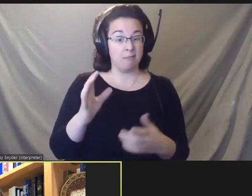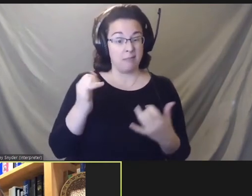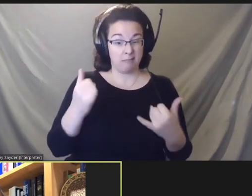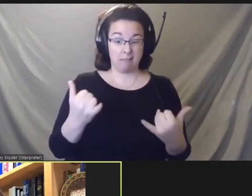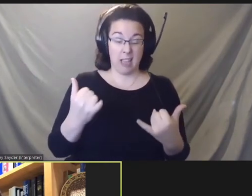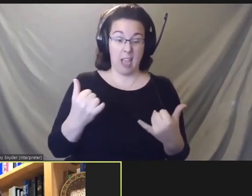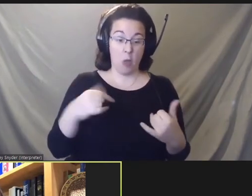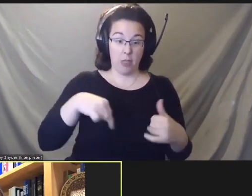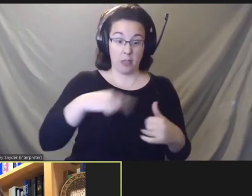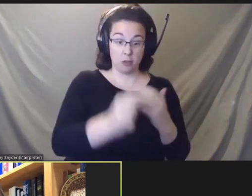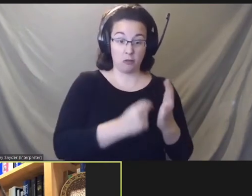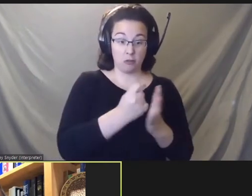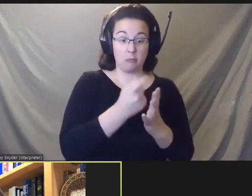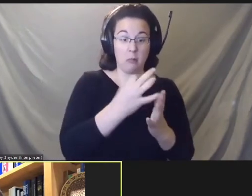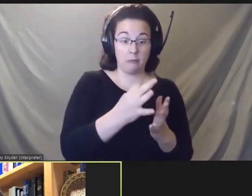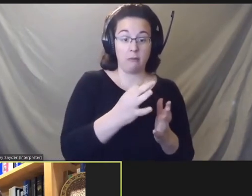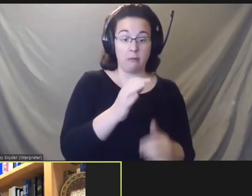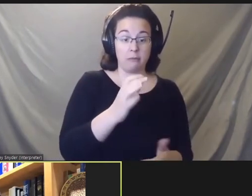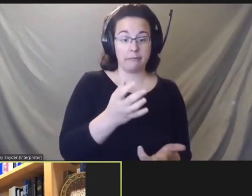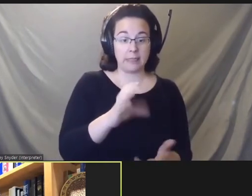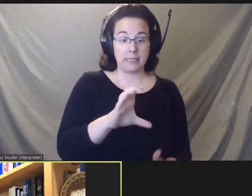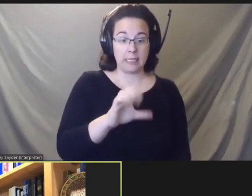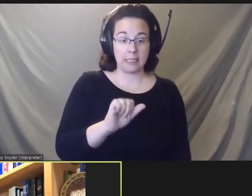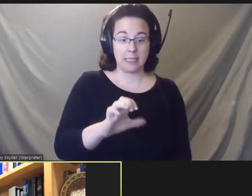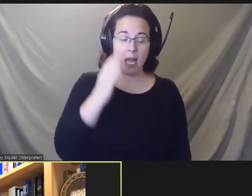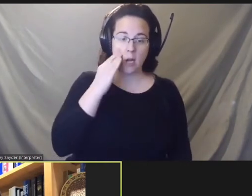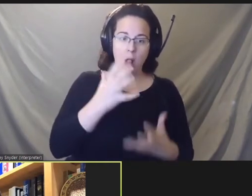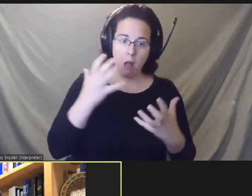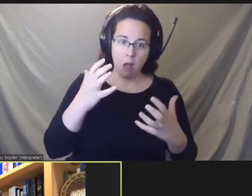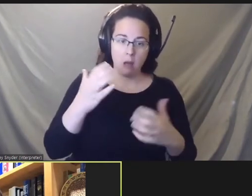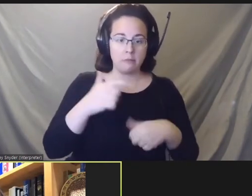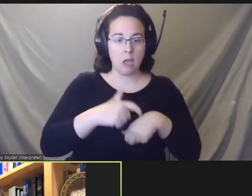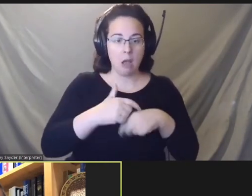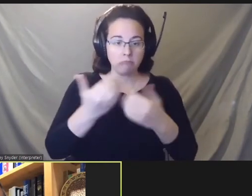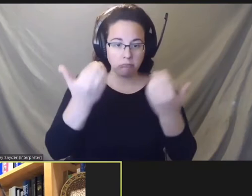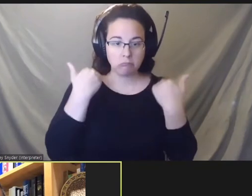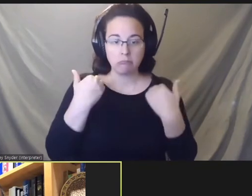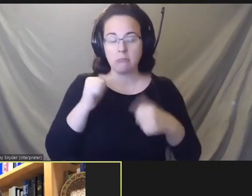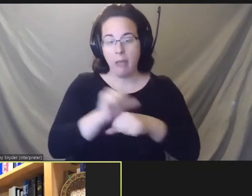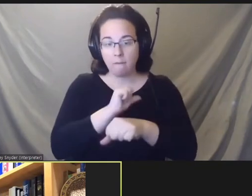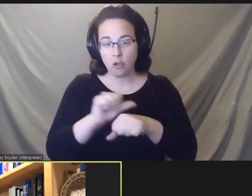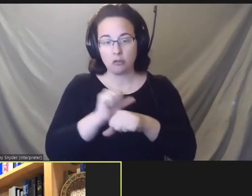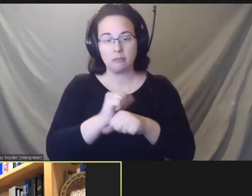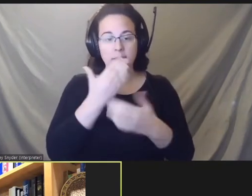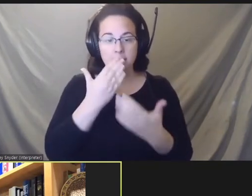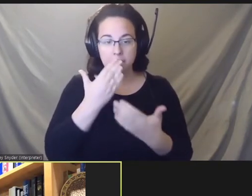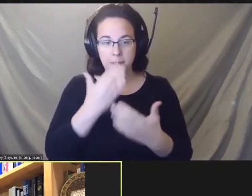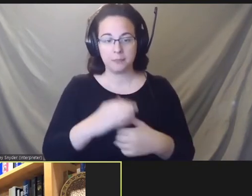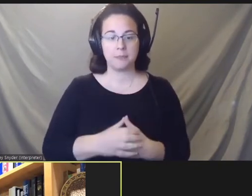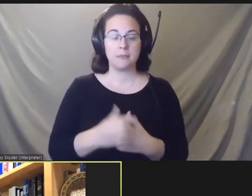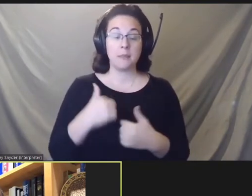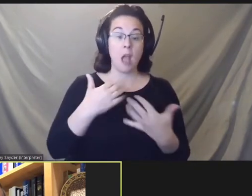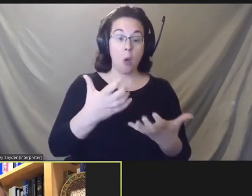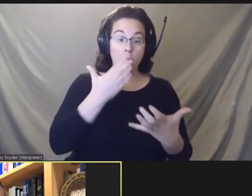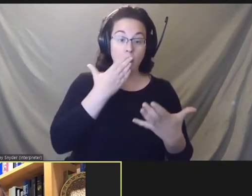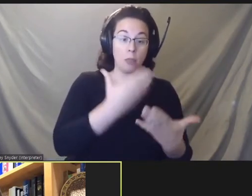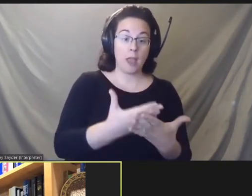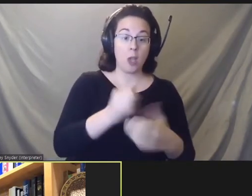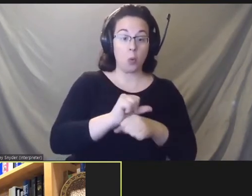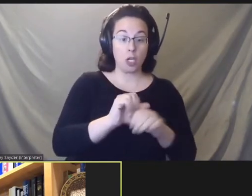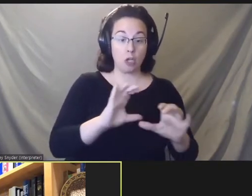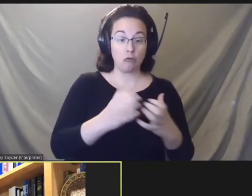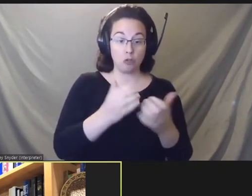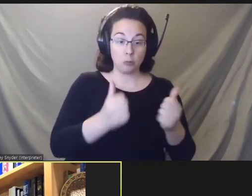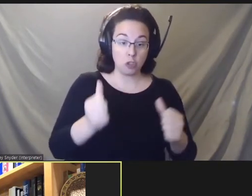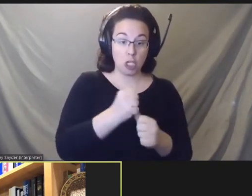And I know that it takes a lot of time and effort, and I wanna thank you for doing that. I also wanna thank the working group chairs for